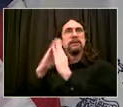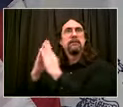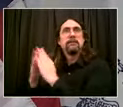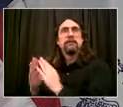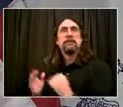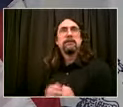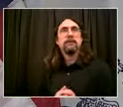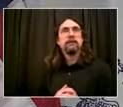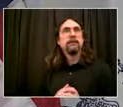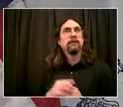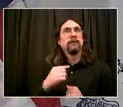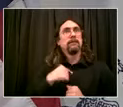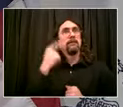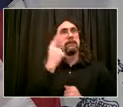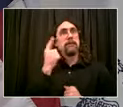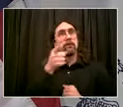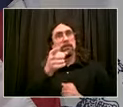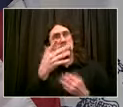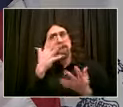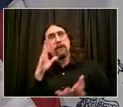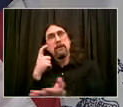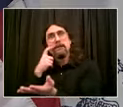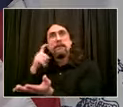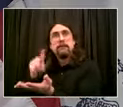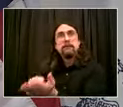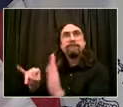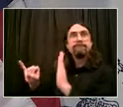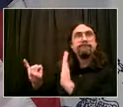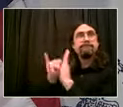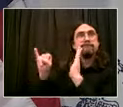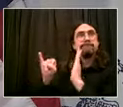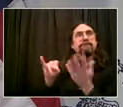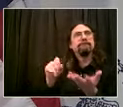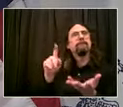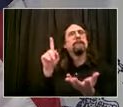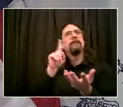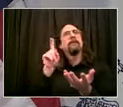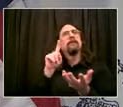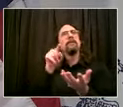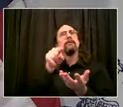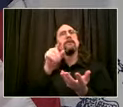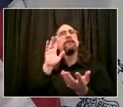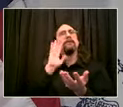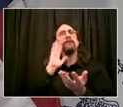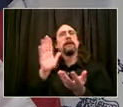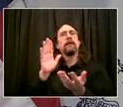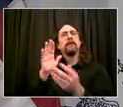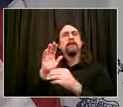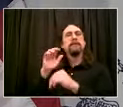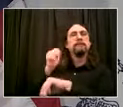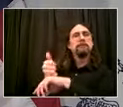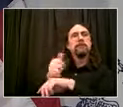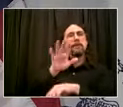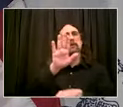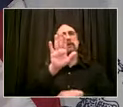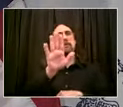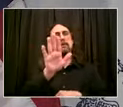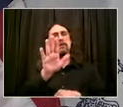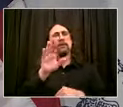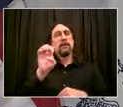pilot program to have EMS and mental health workers responding to calls about emotional distress instead of police officers? Yeah, on